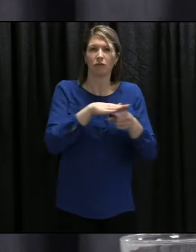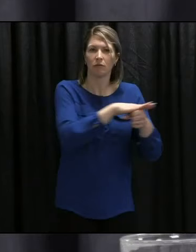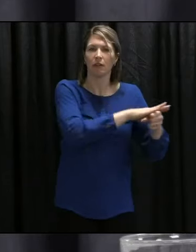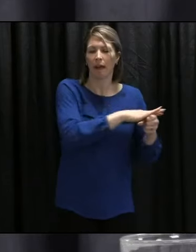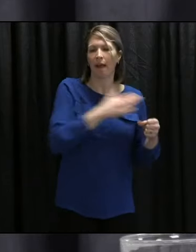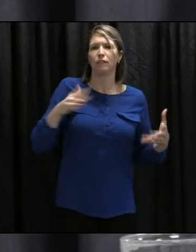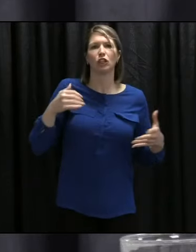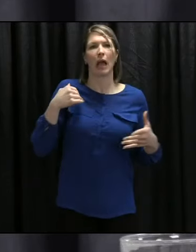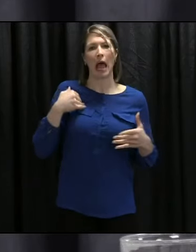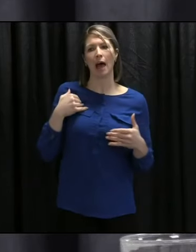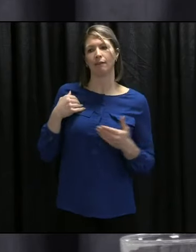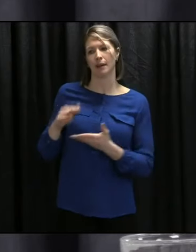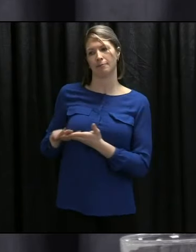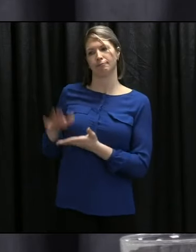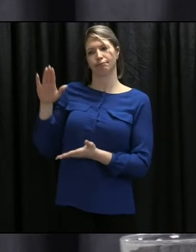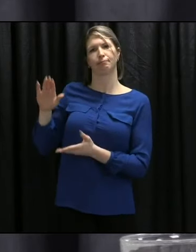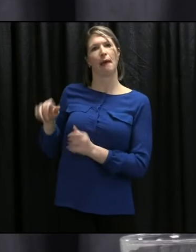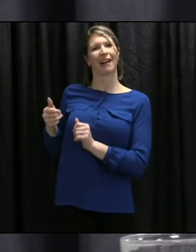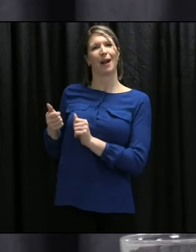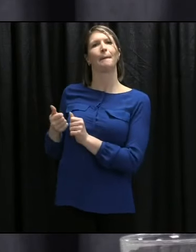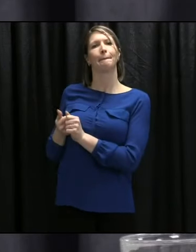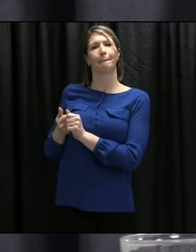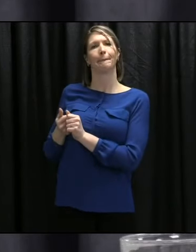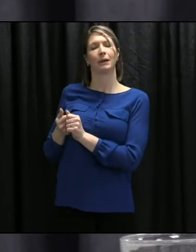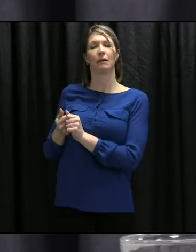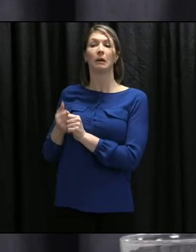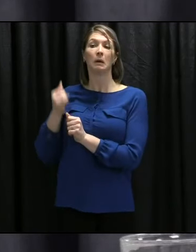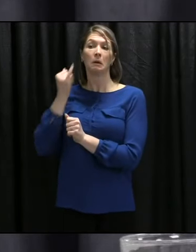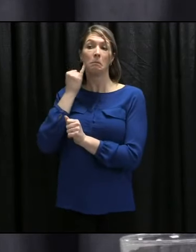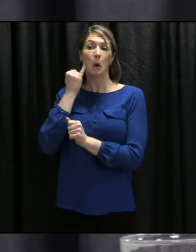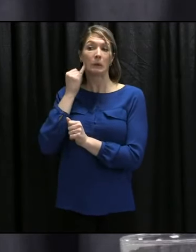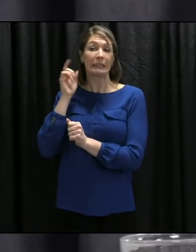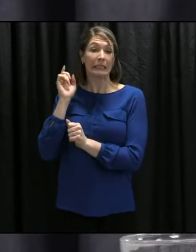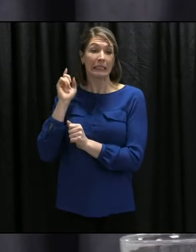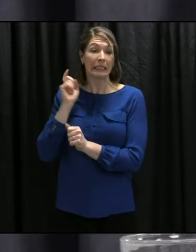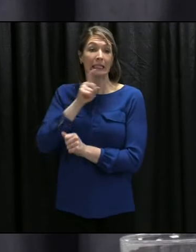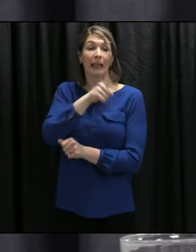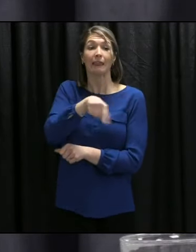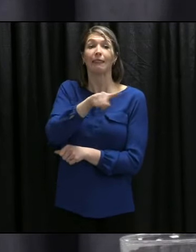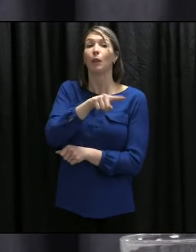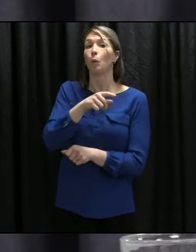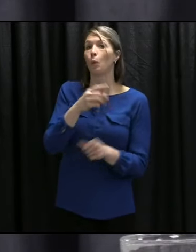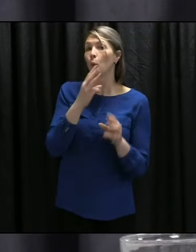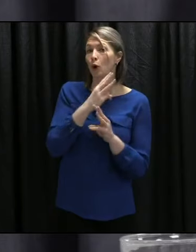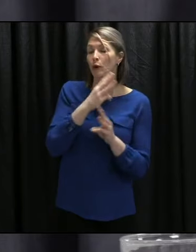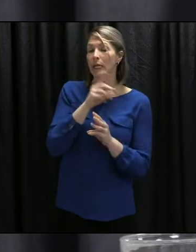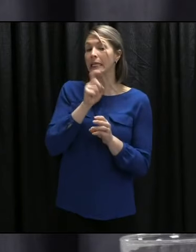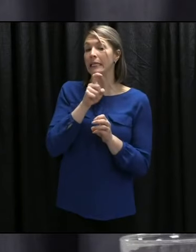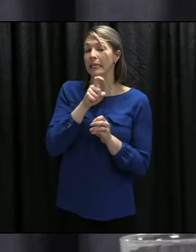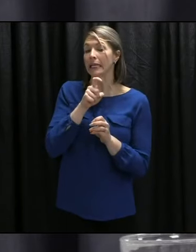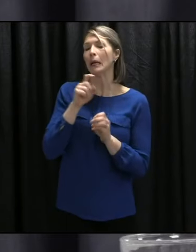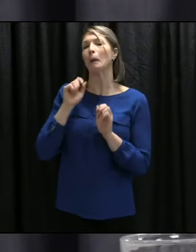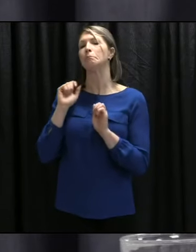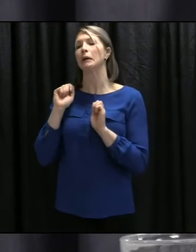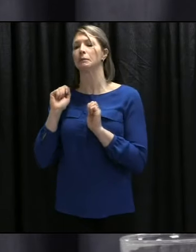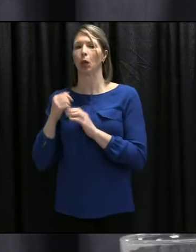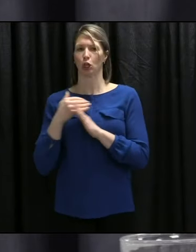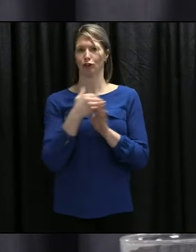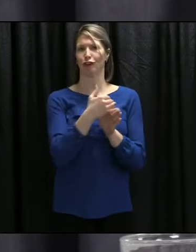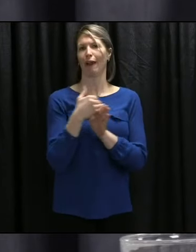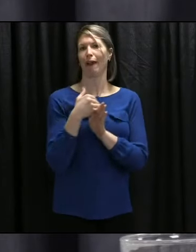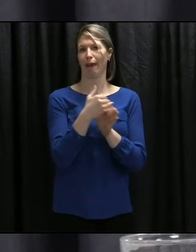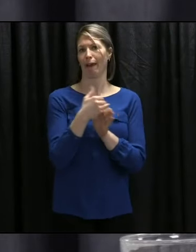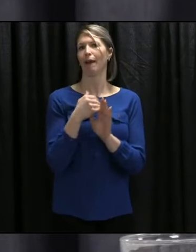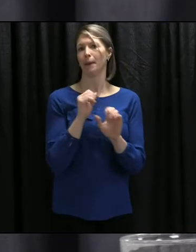access should they have the worry or the need. But again, they are guided by infection prevention and